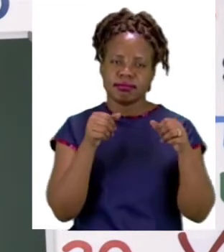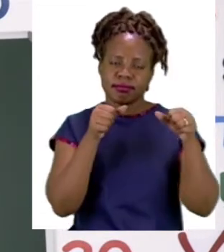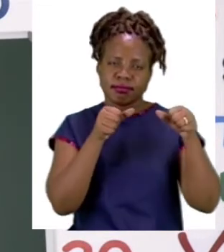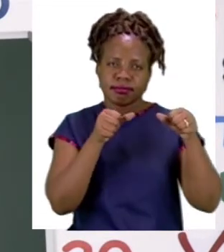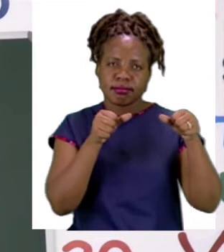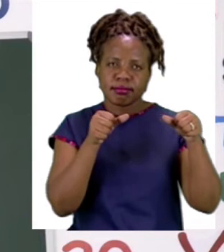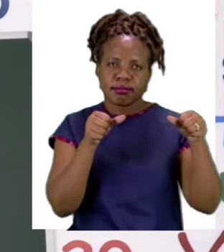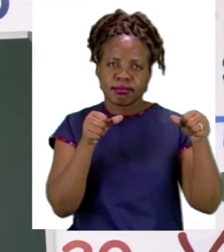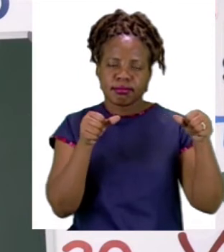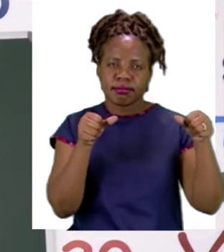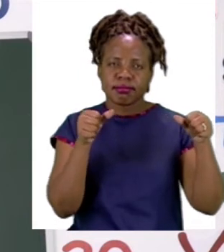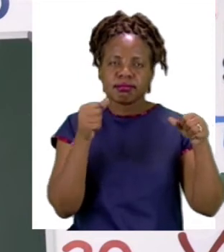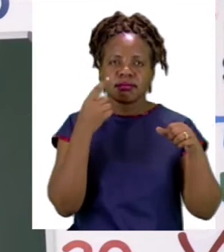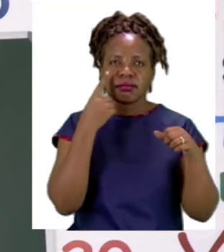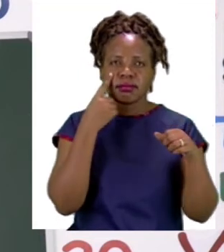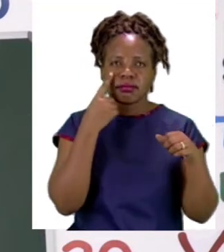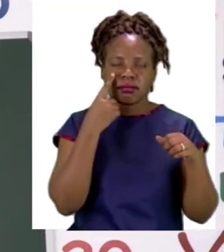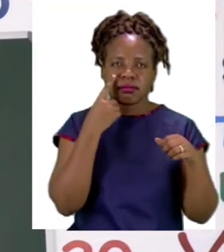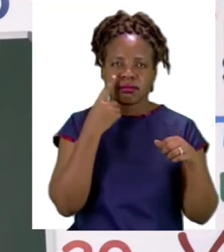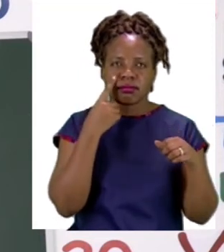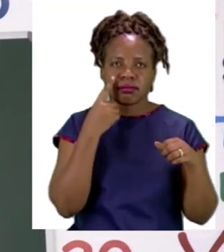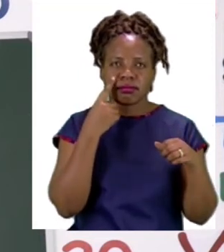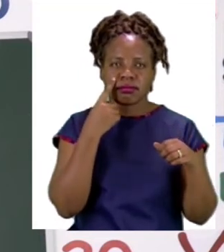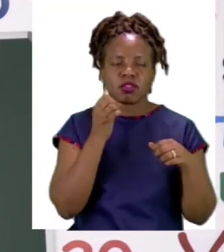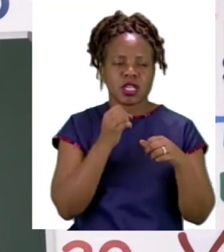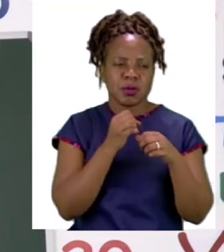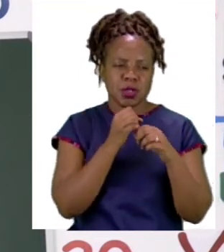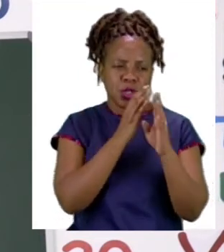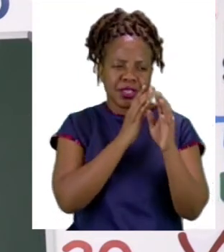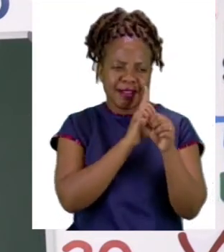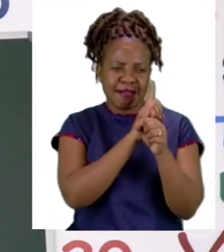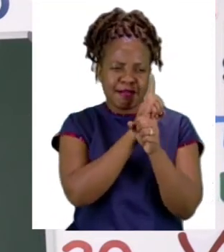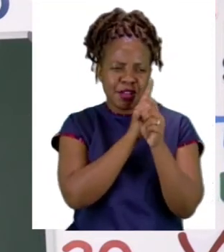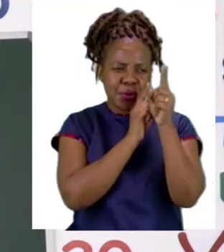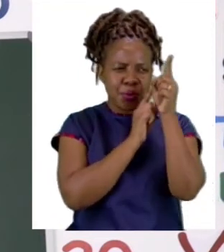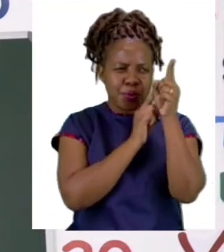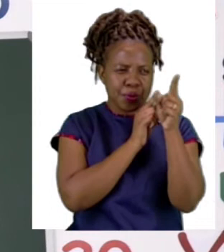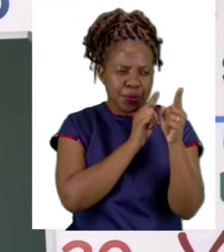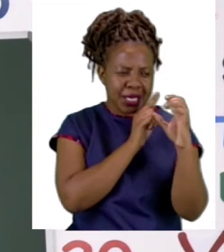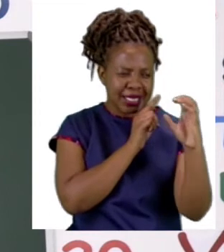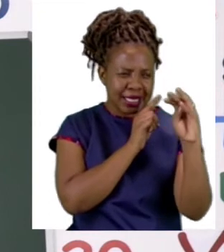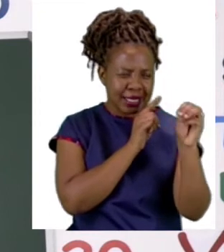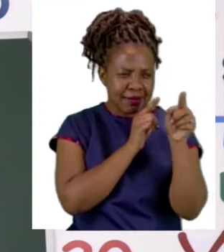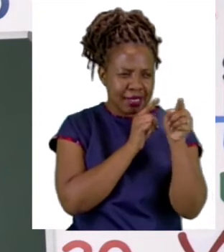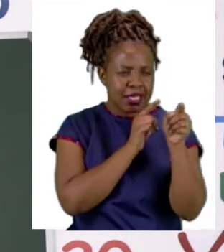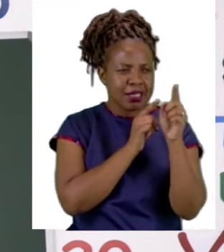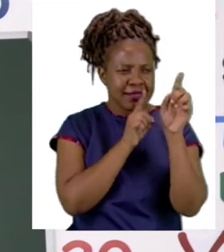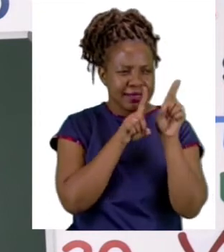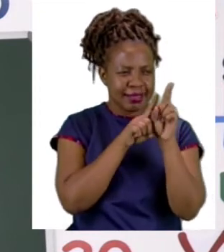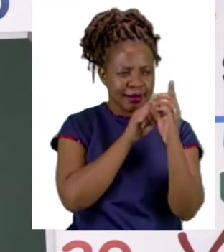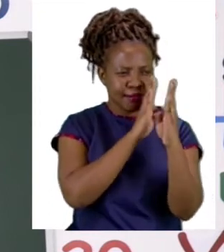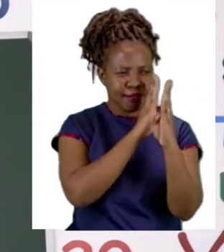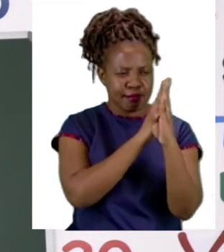ruler at the beginning or at the back of the pencil in line, and then I check